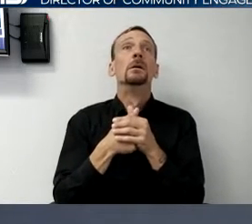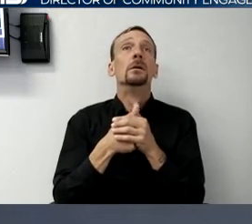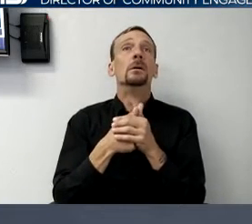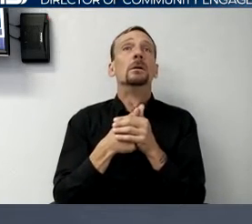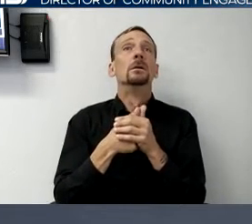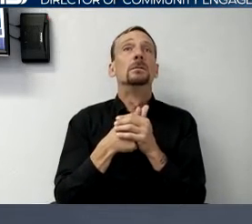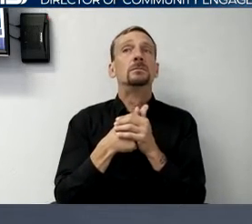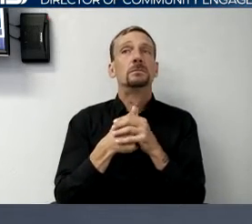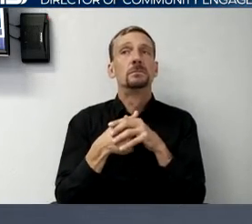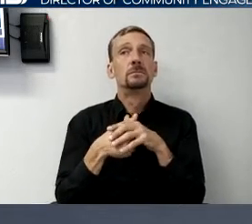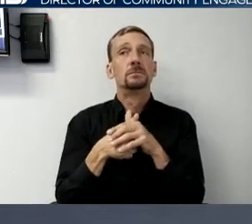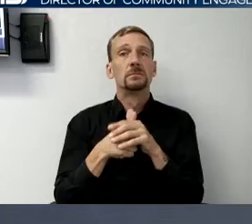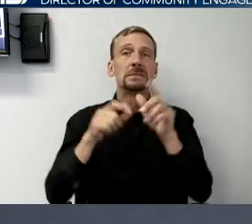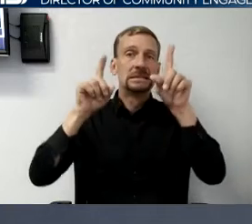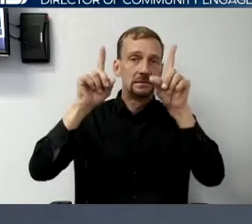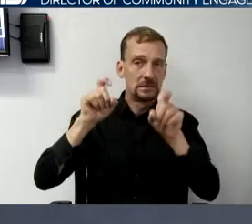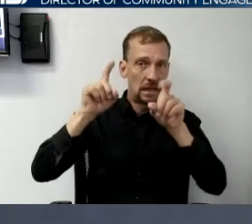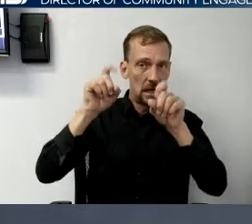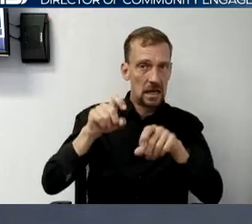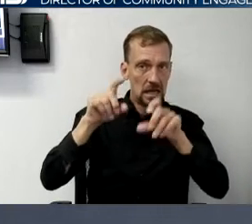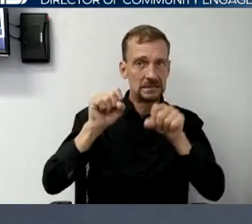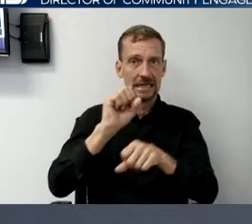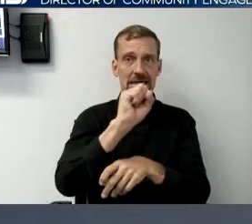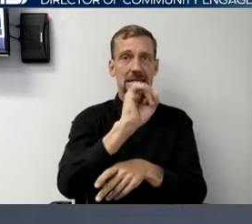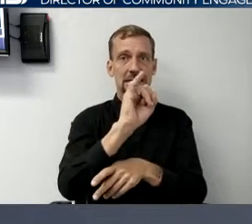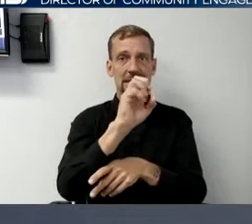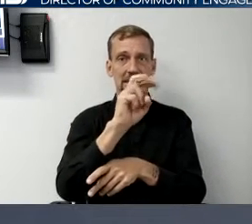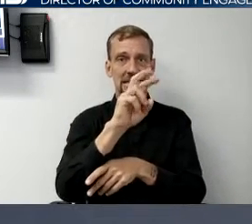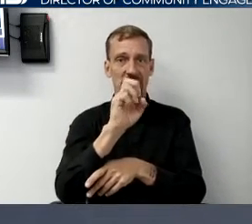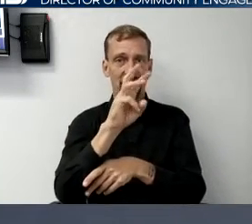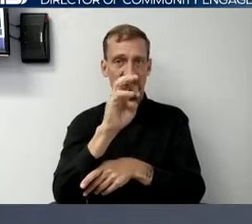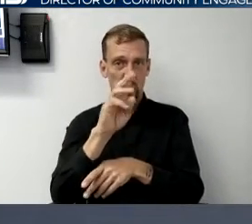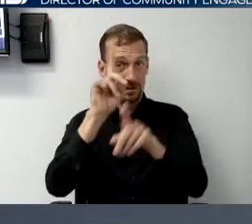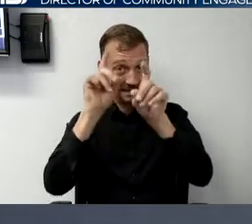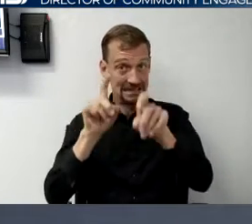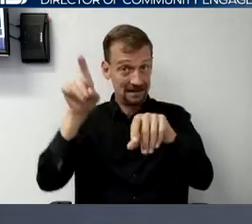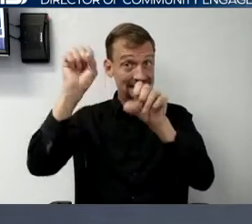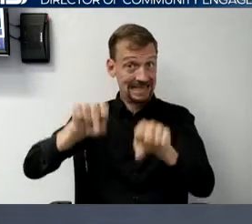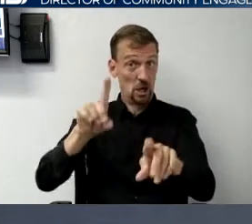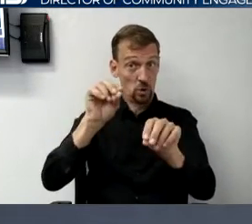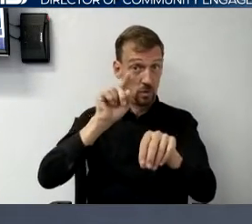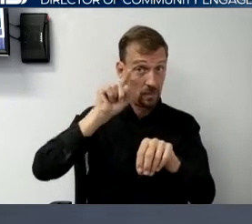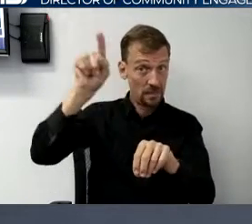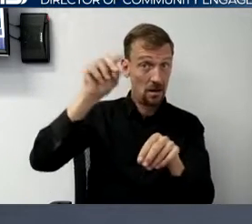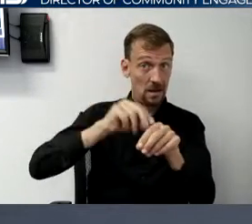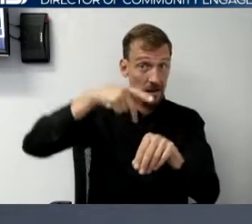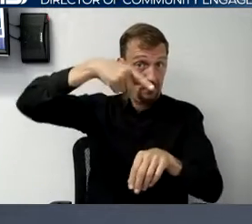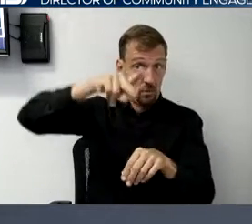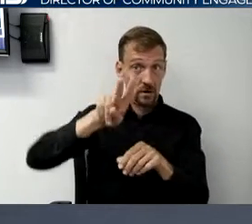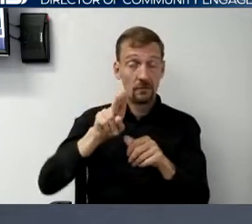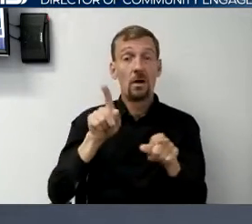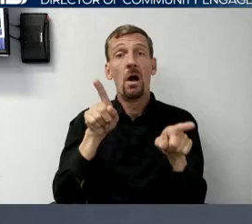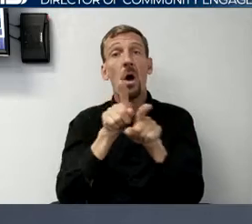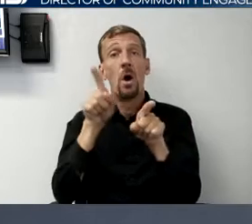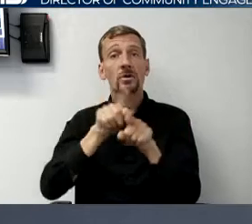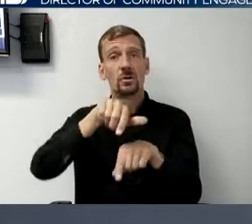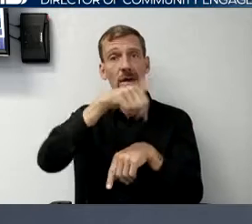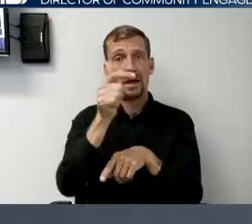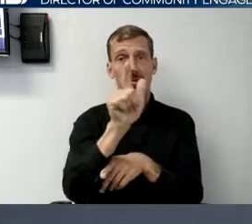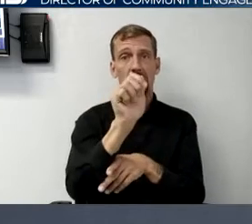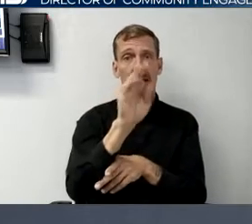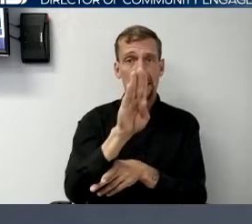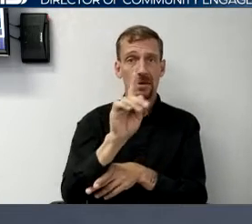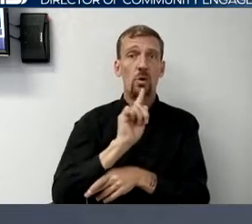the testing that Sierra View Hospital is able to do, and also the commercial labs. That